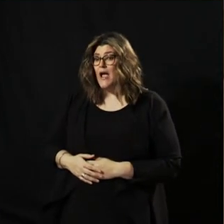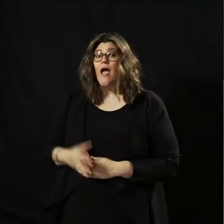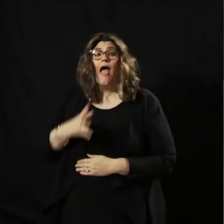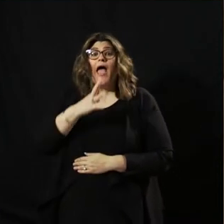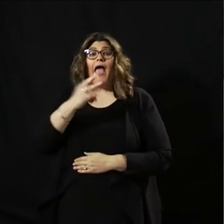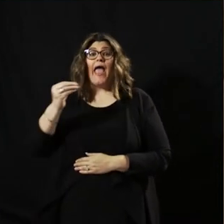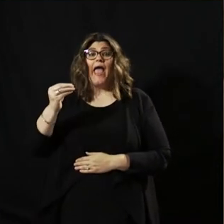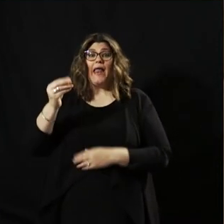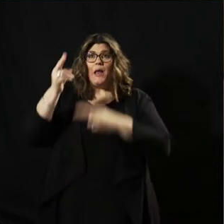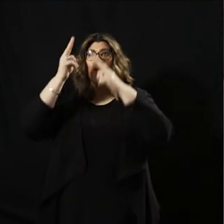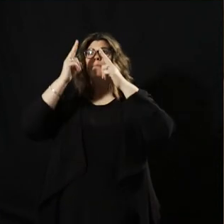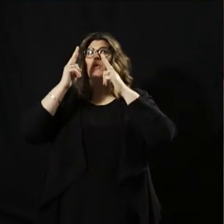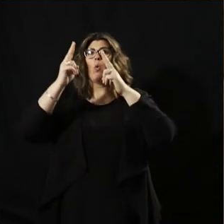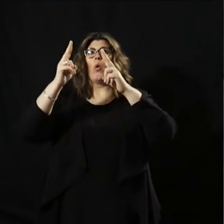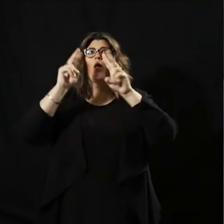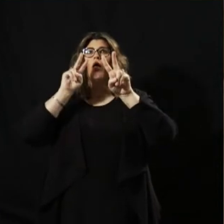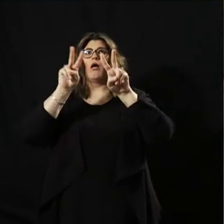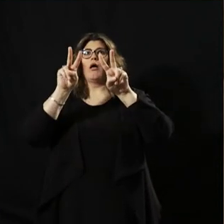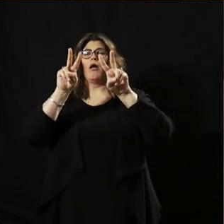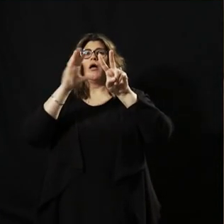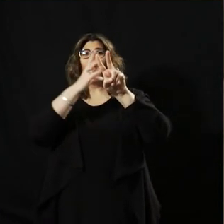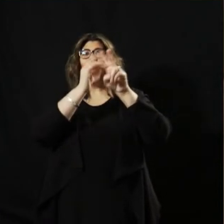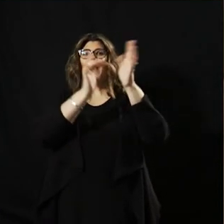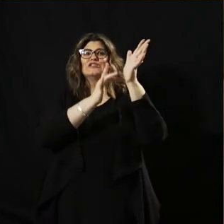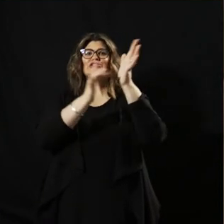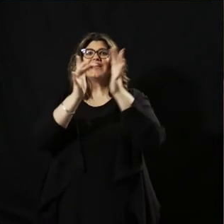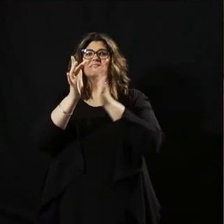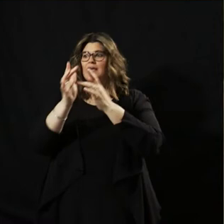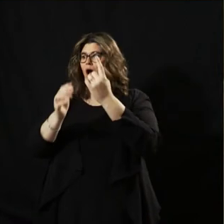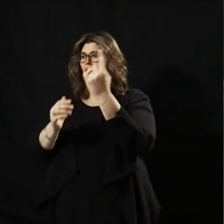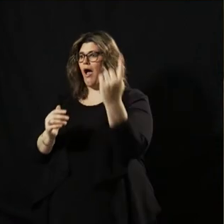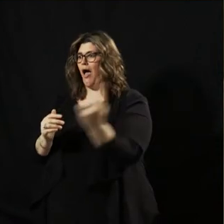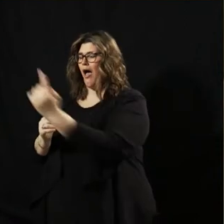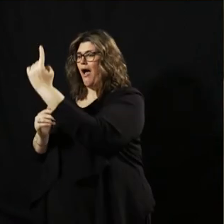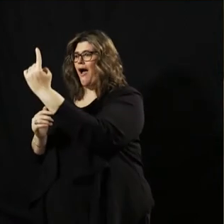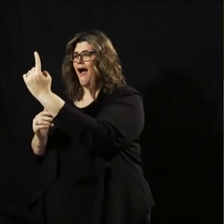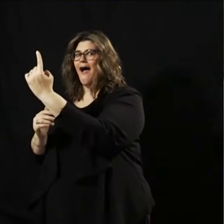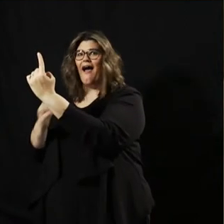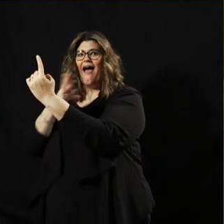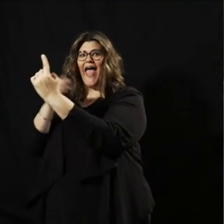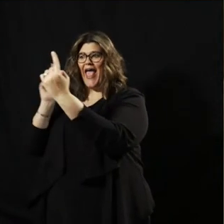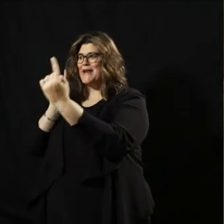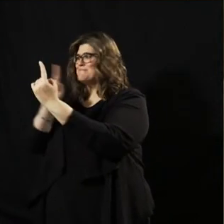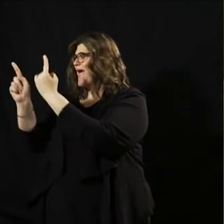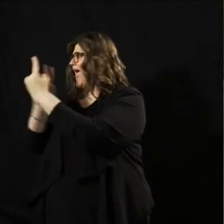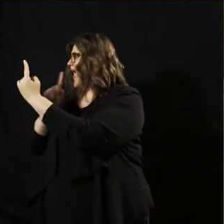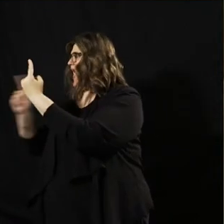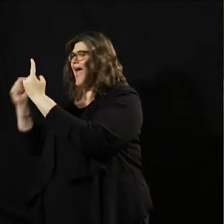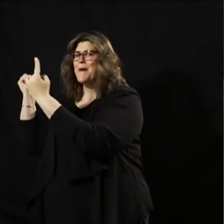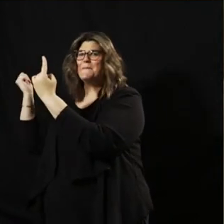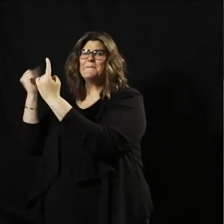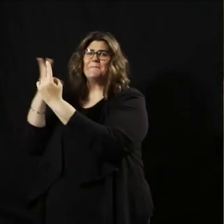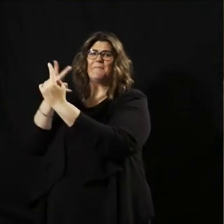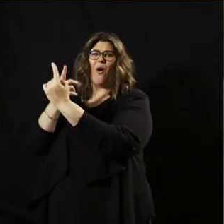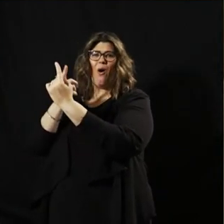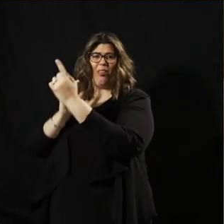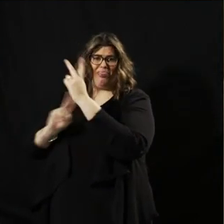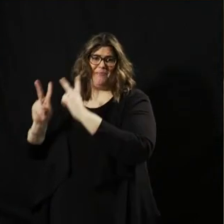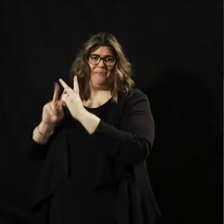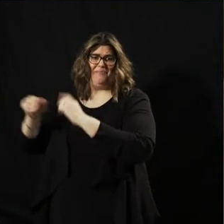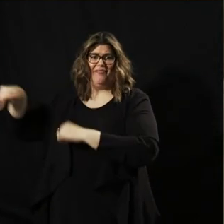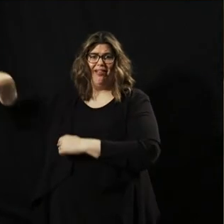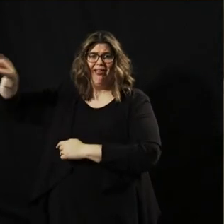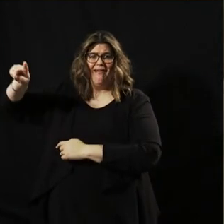And behold, Jesus met them on their way and greeted them.